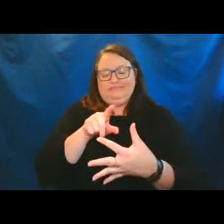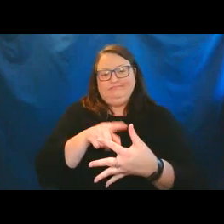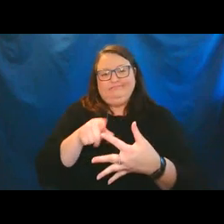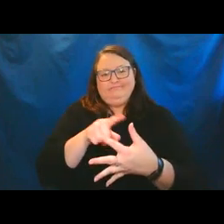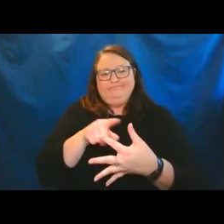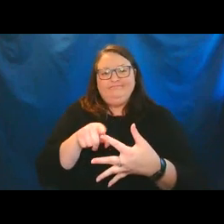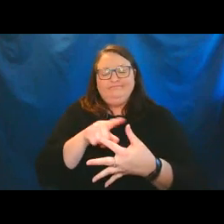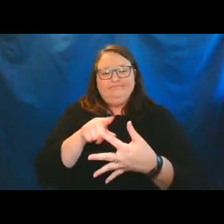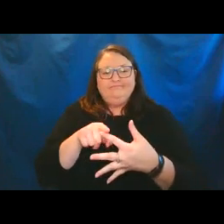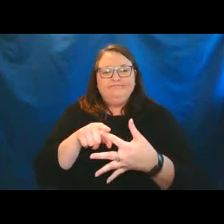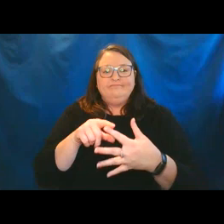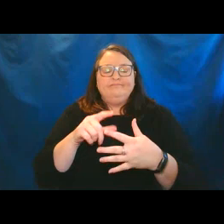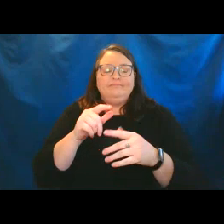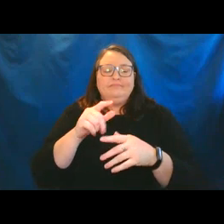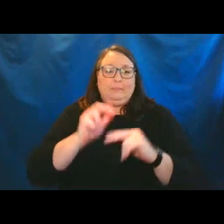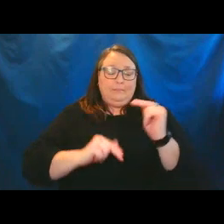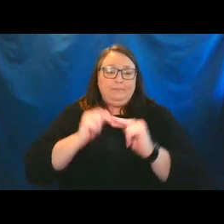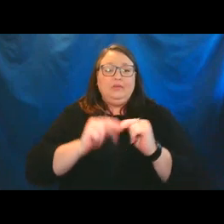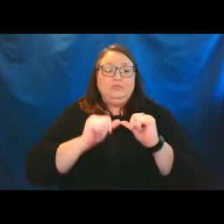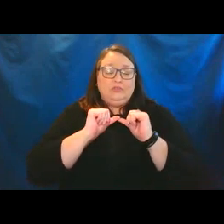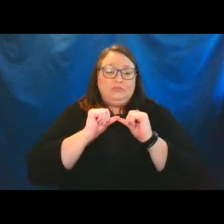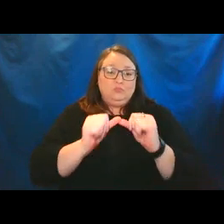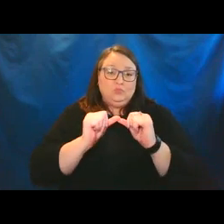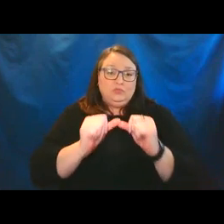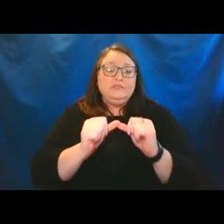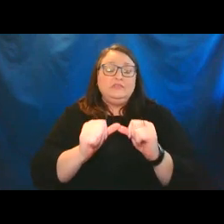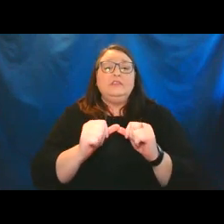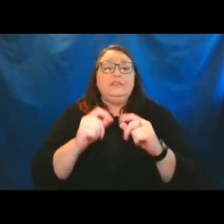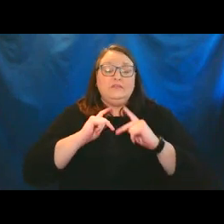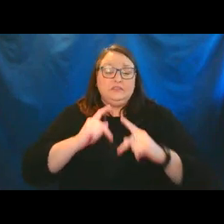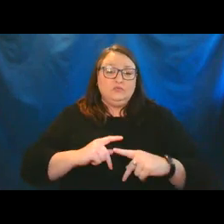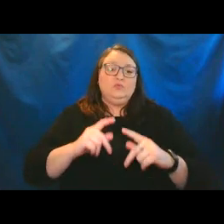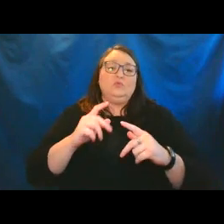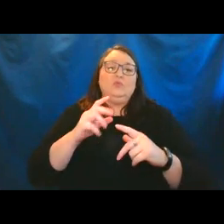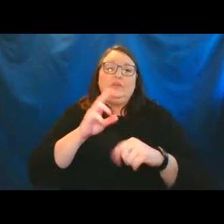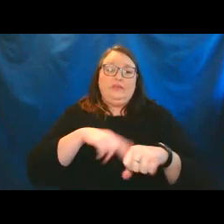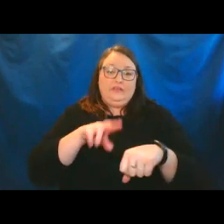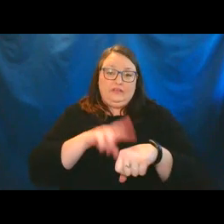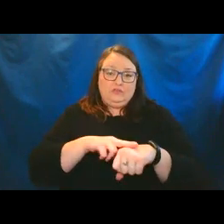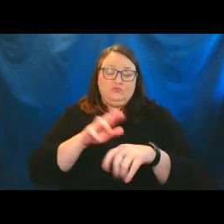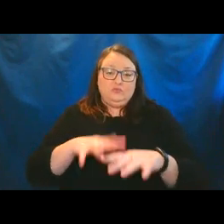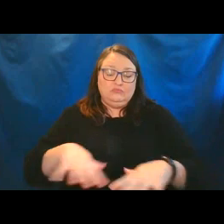and nature-based infrastructure and fostering a green workforce. Next slide.